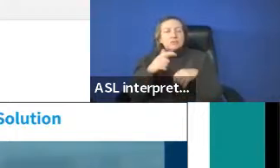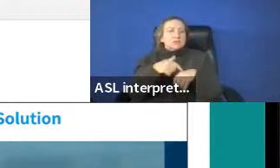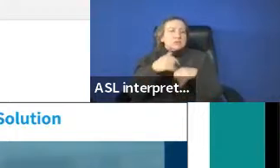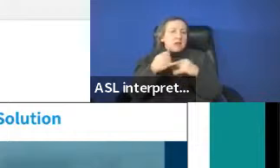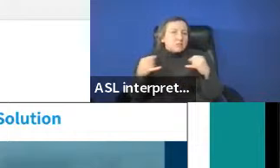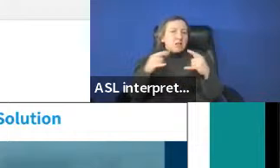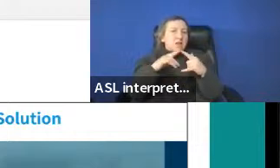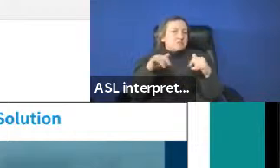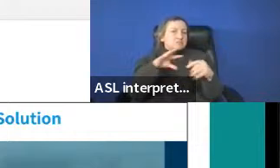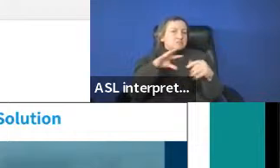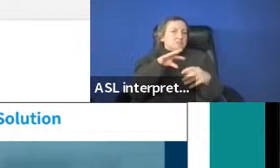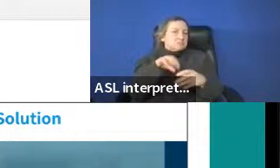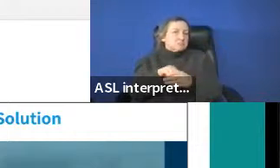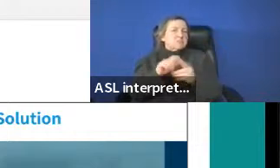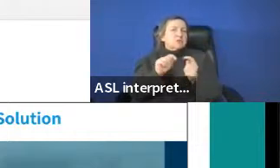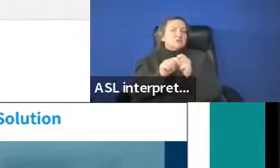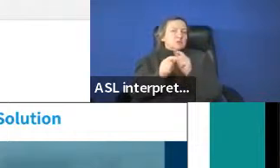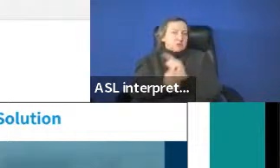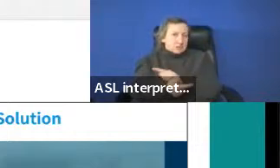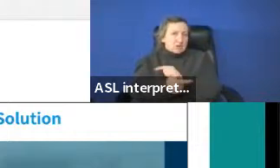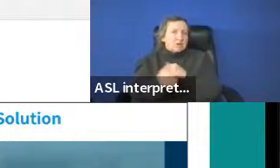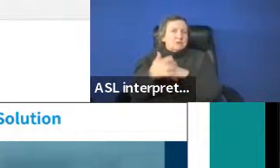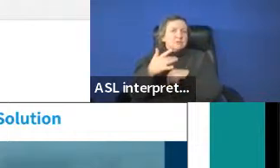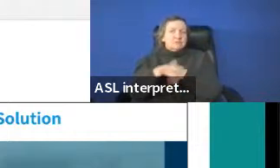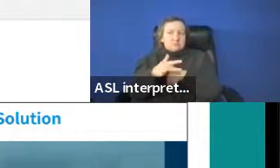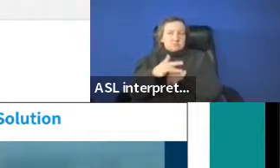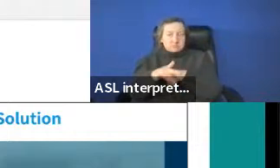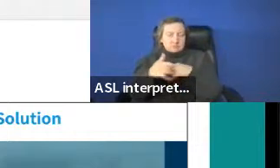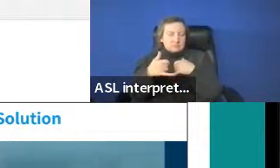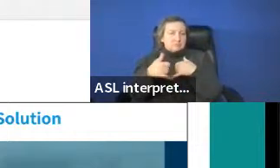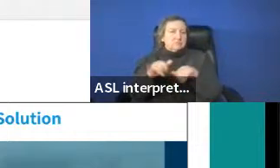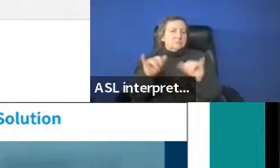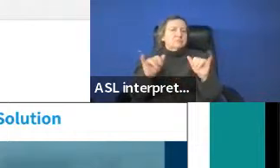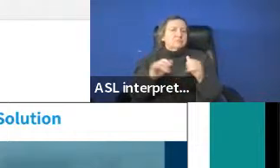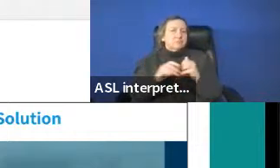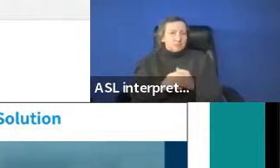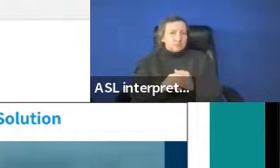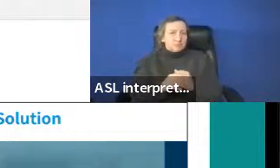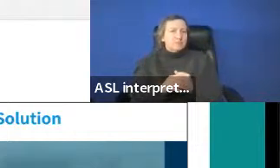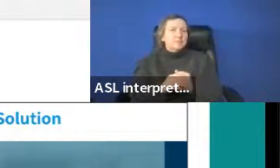you. Again, translations are